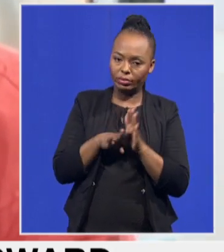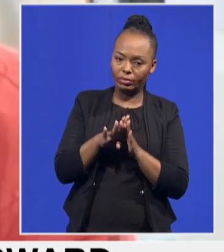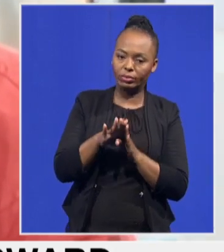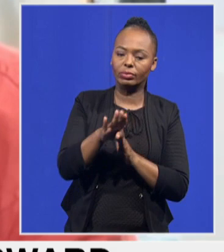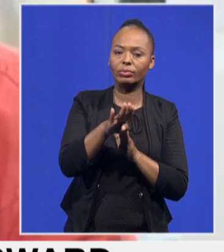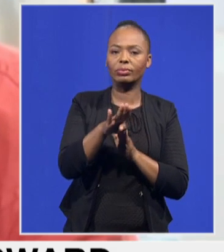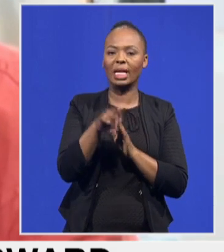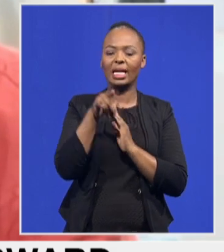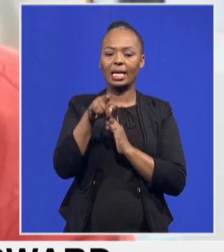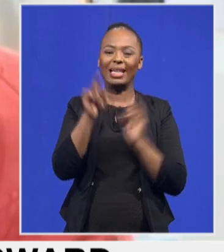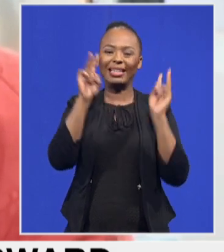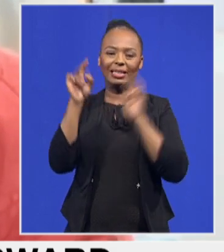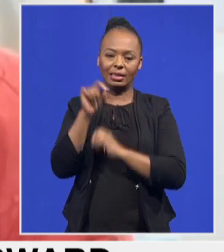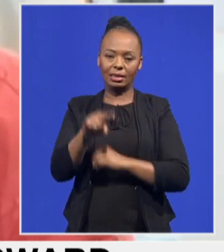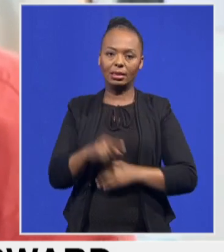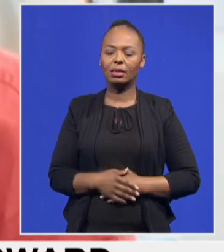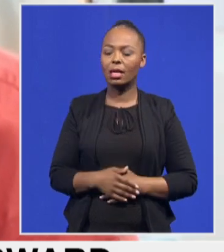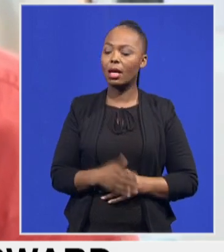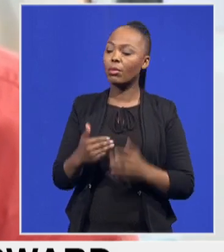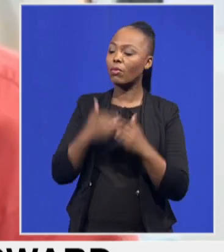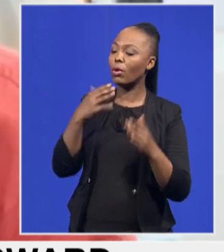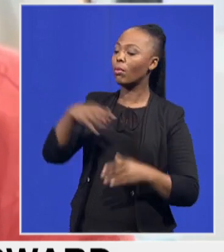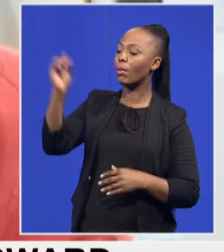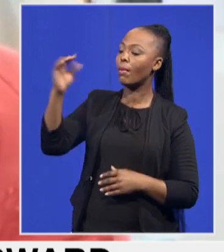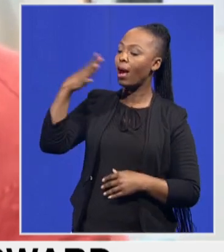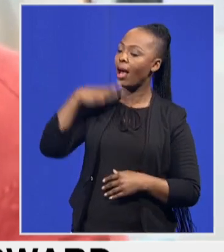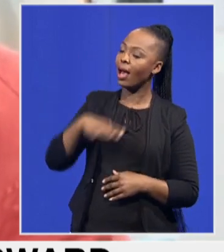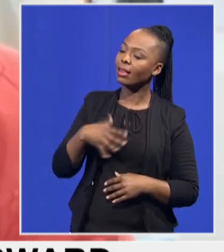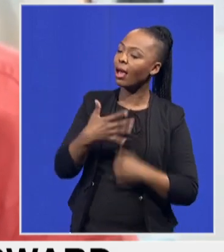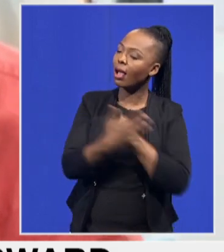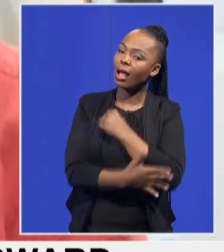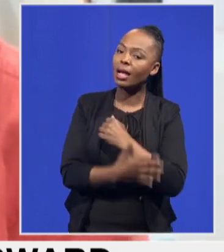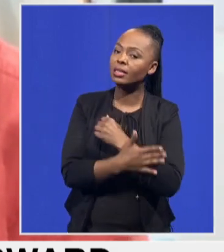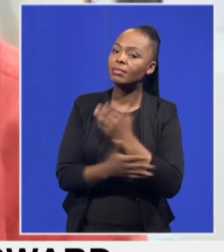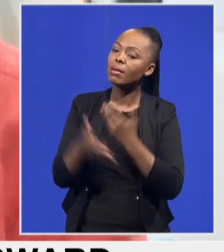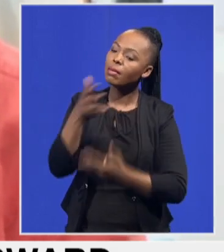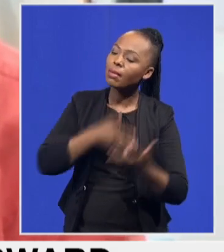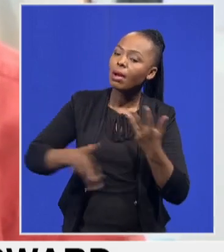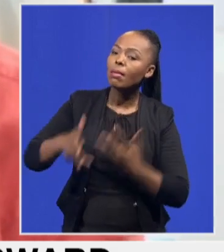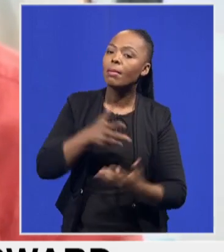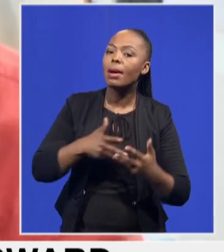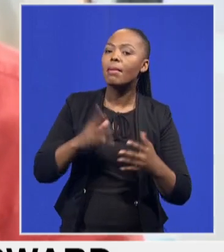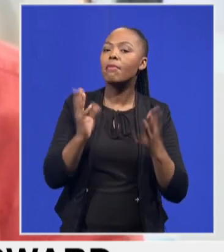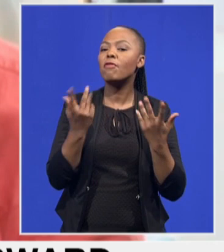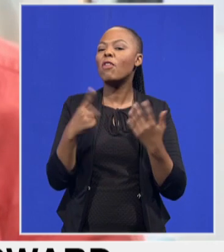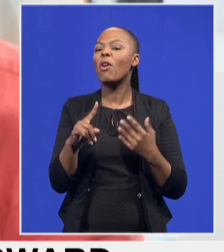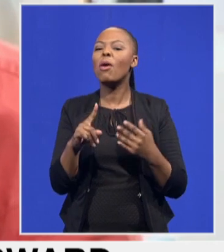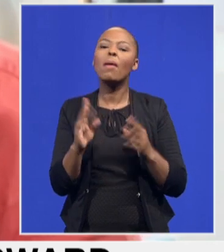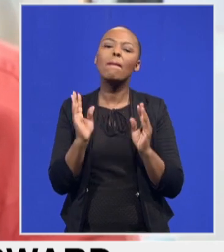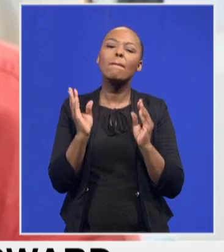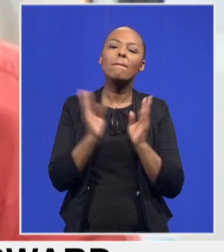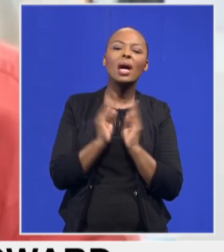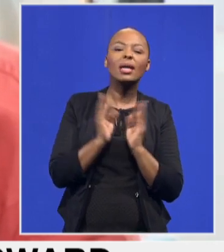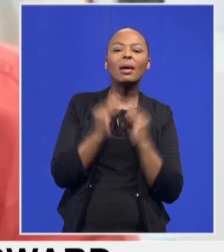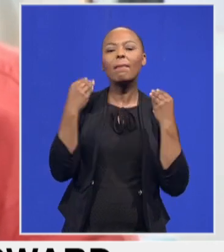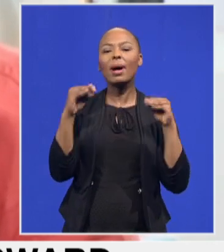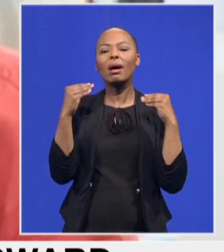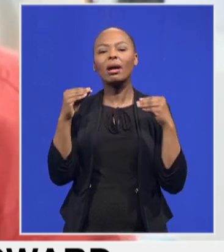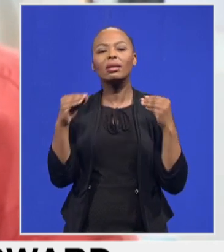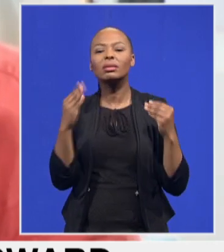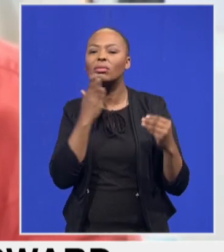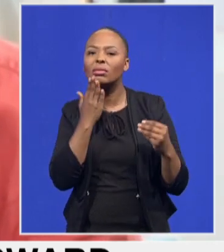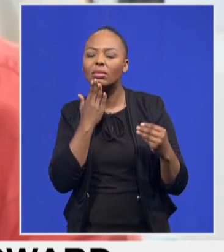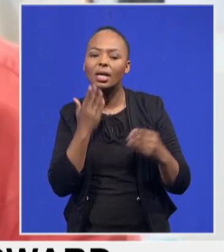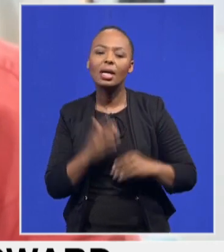Karen, before I let you go, any other countries that you've been speaking to at the business meetings? Yes, I've